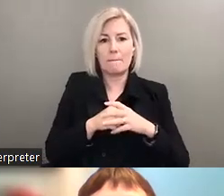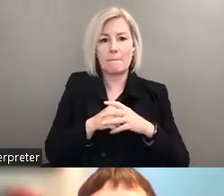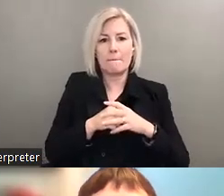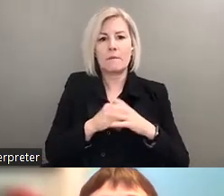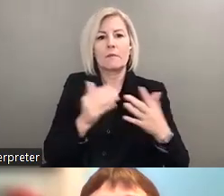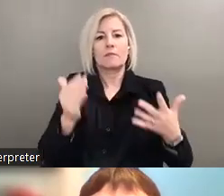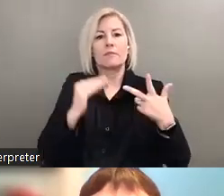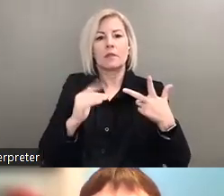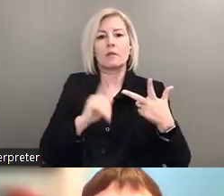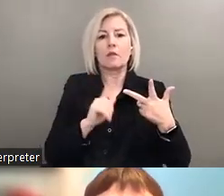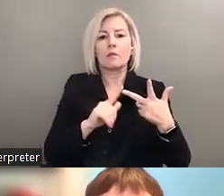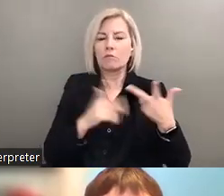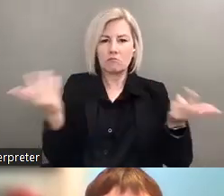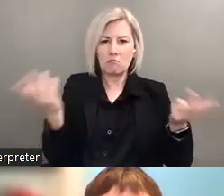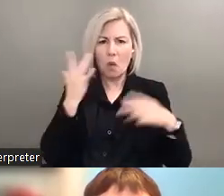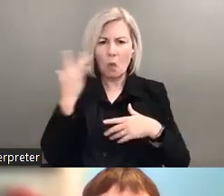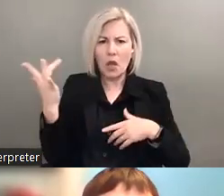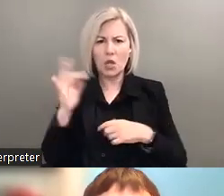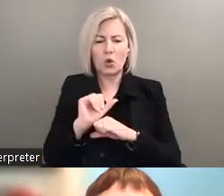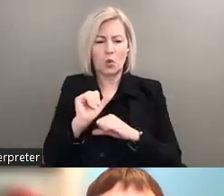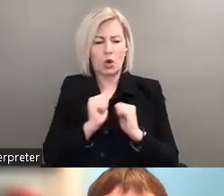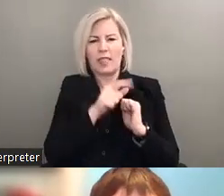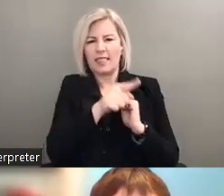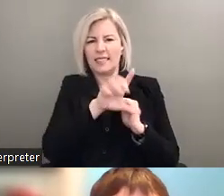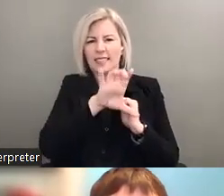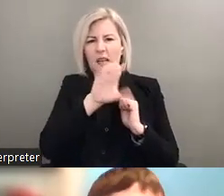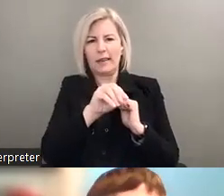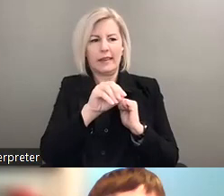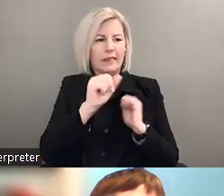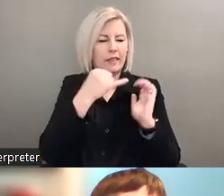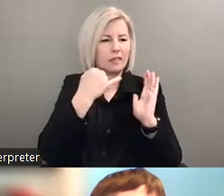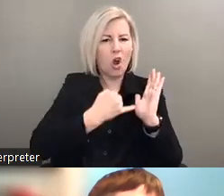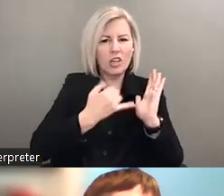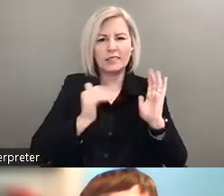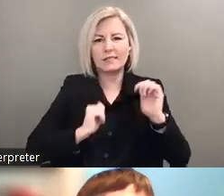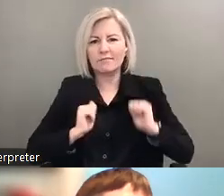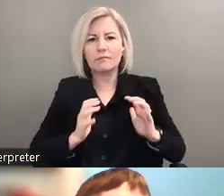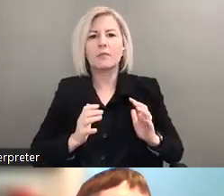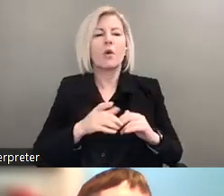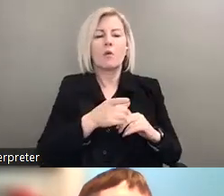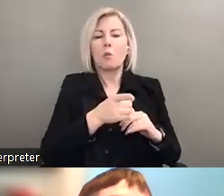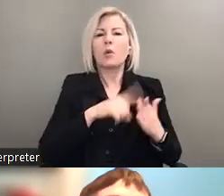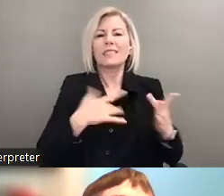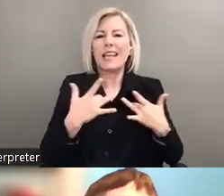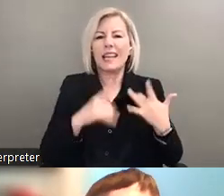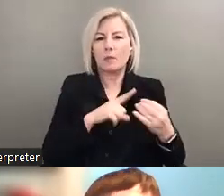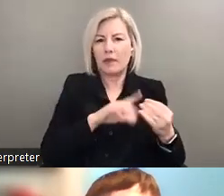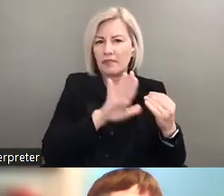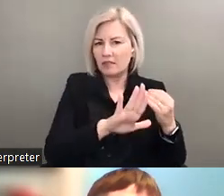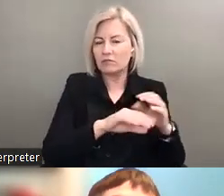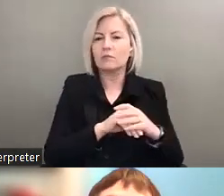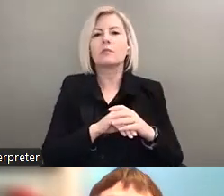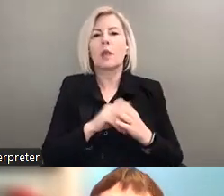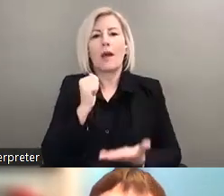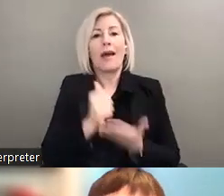Next, we ask, why do you want to work with this artist or company? What's exciting to you about their performance? This will help the reviewers